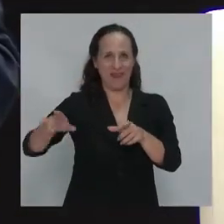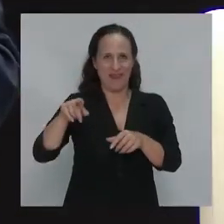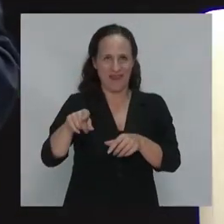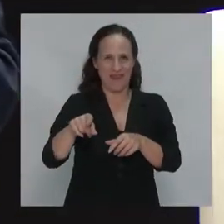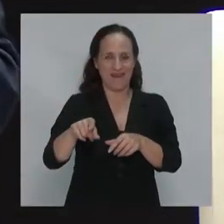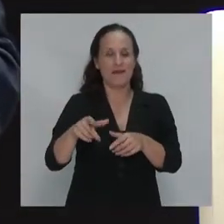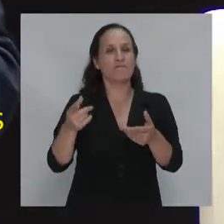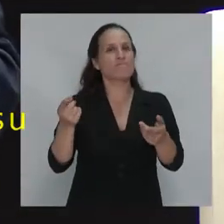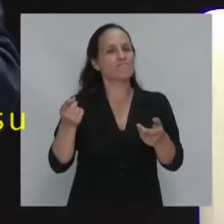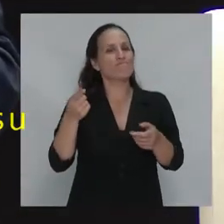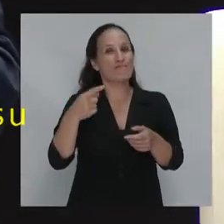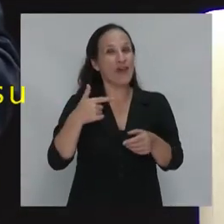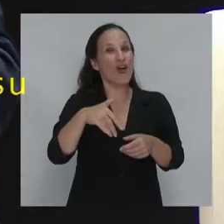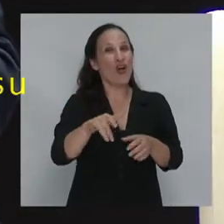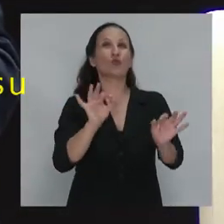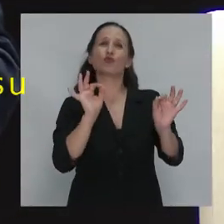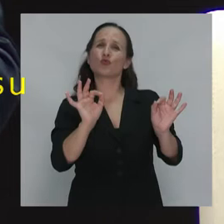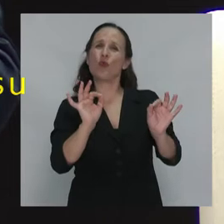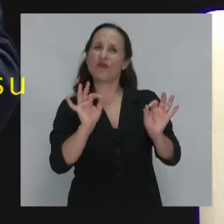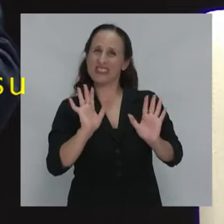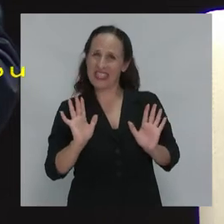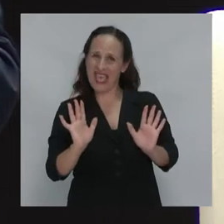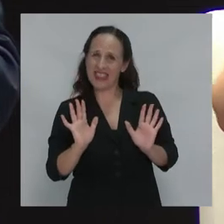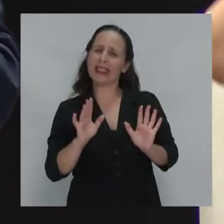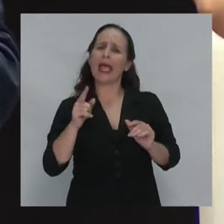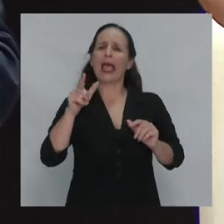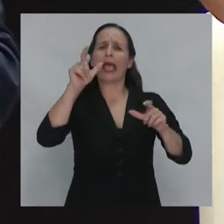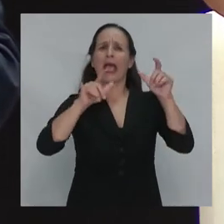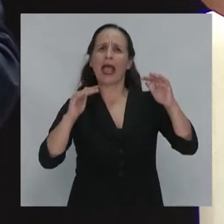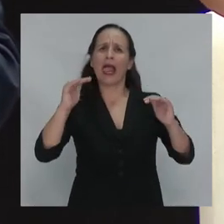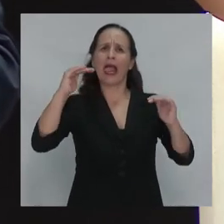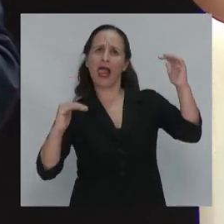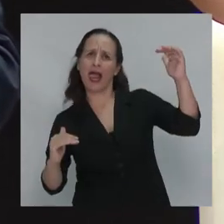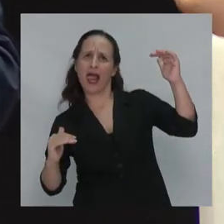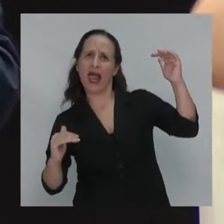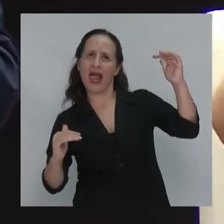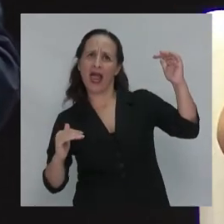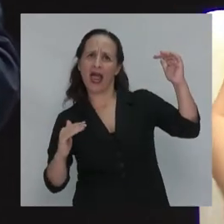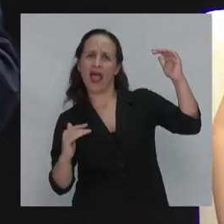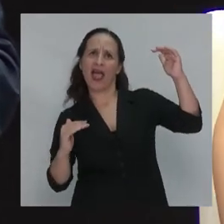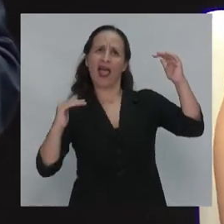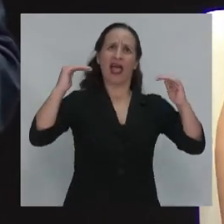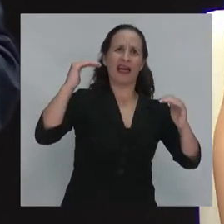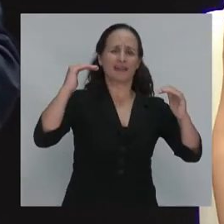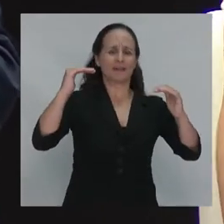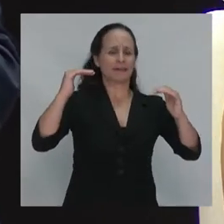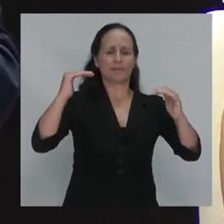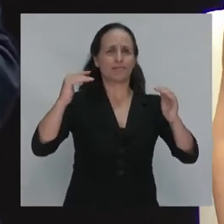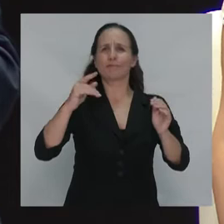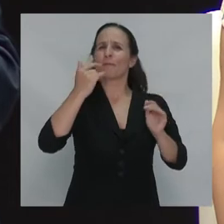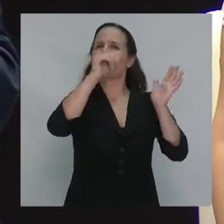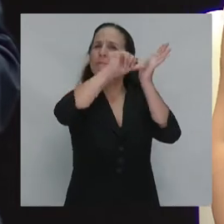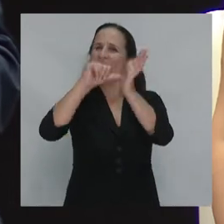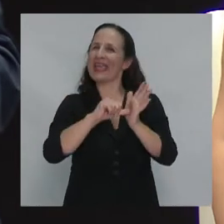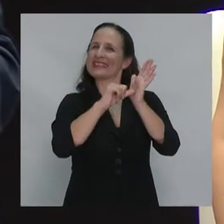to reduce inequality within national societies. The capitalist elites, including those in the global